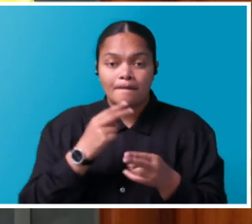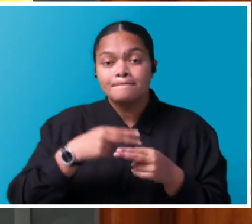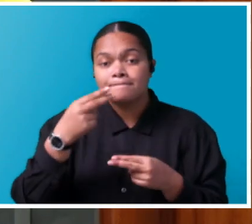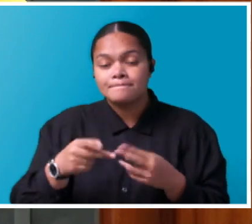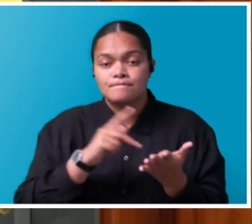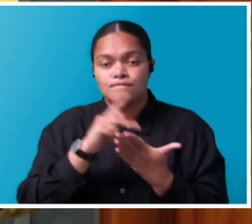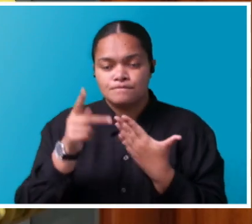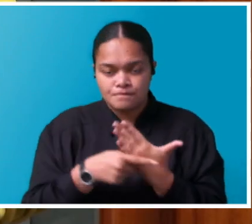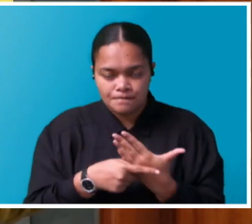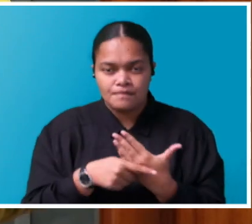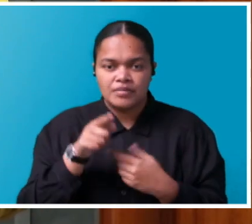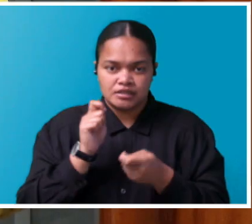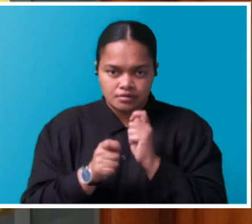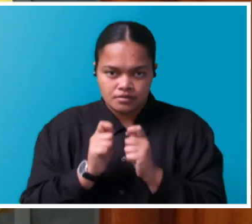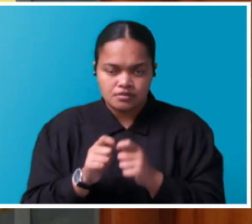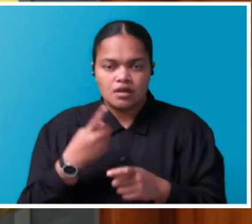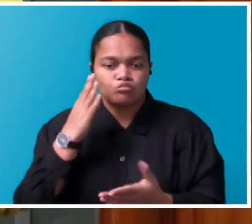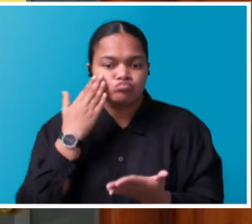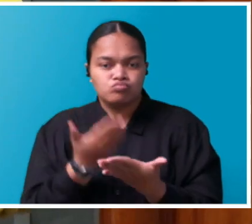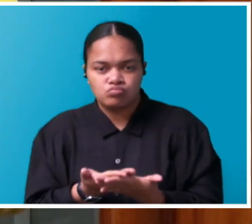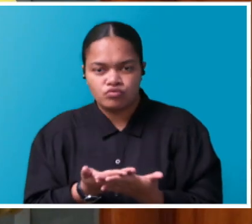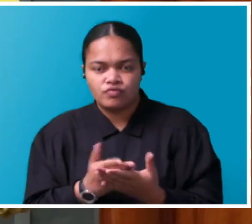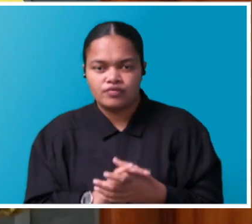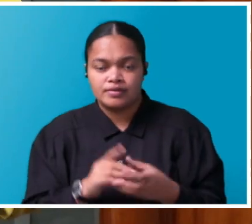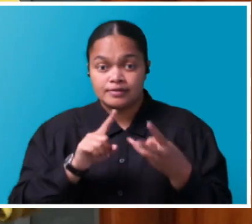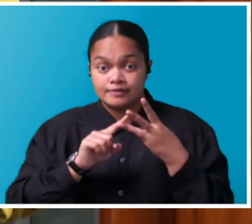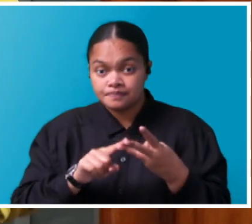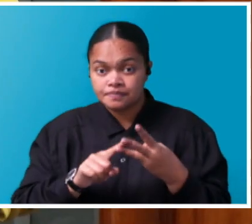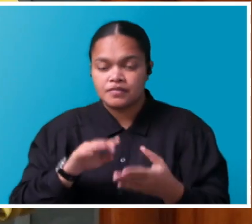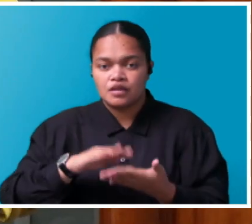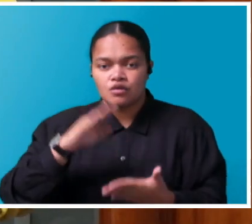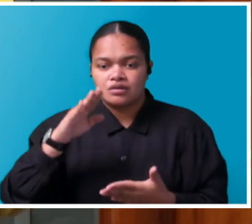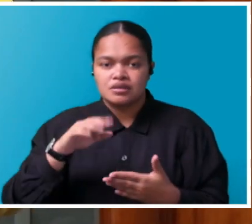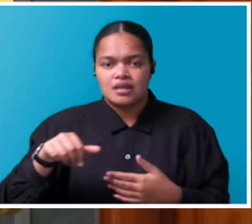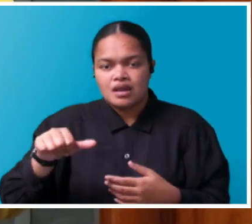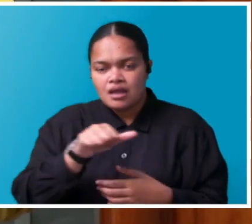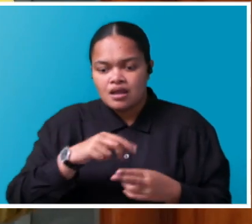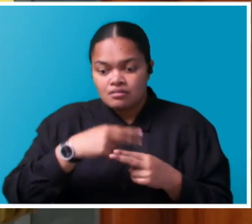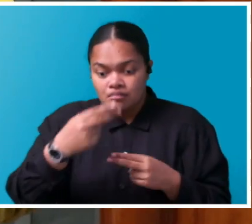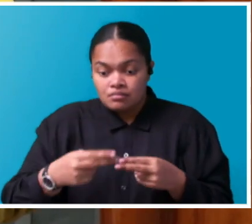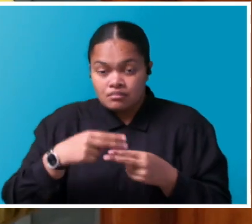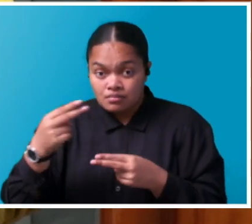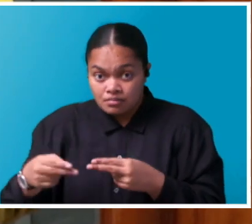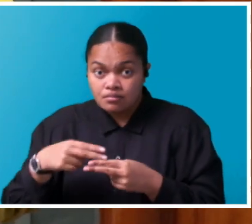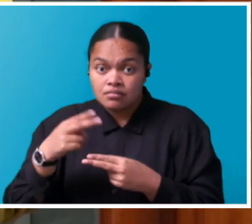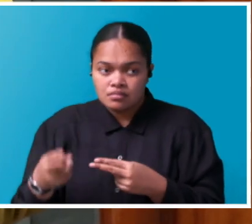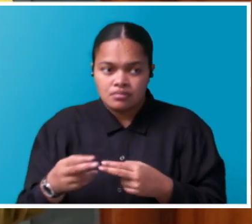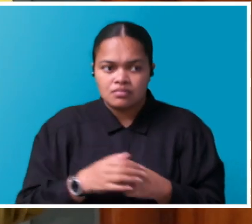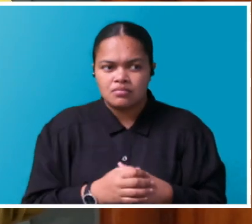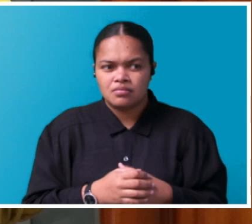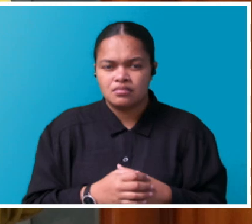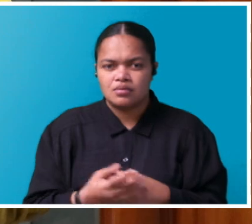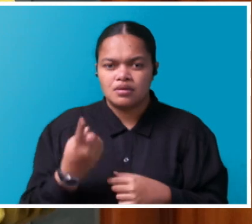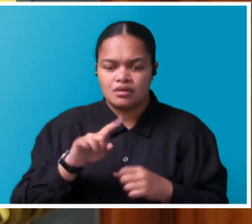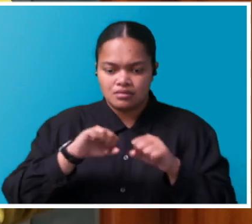program that has been tested and proven. Three, the increase in area planted each year addresses the core